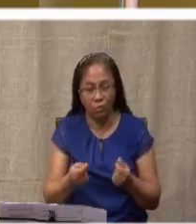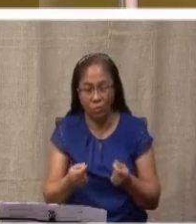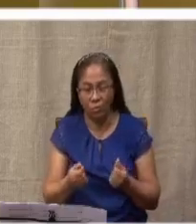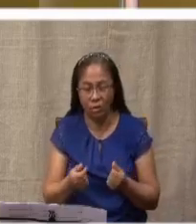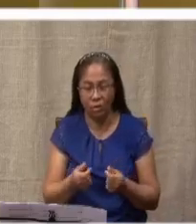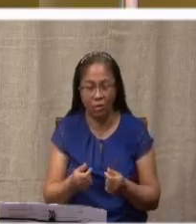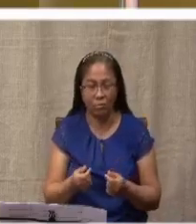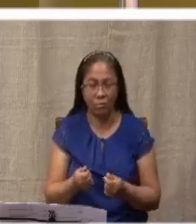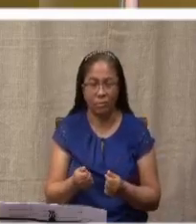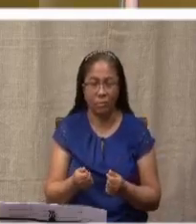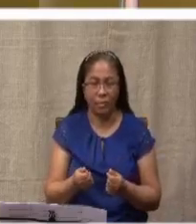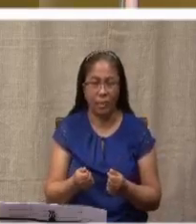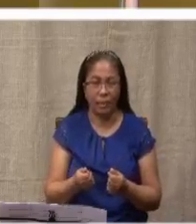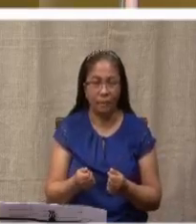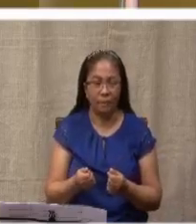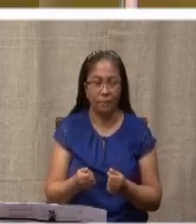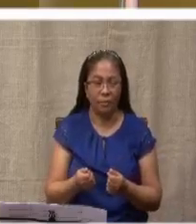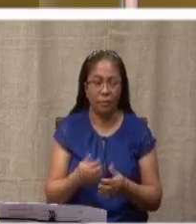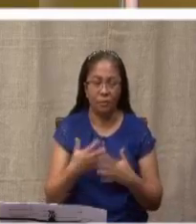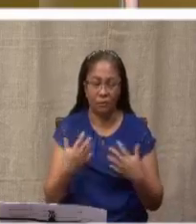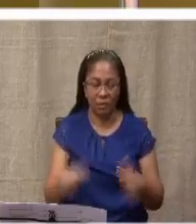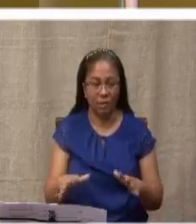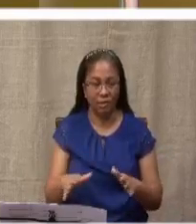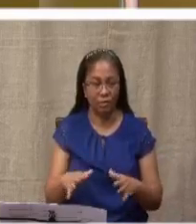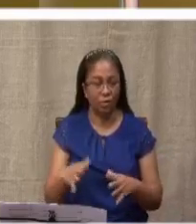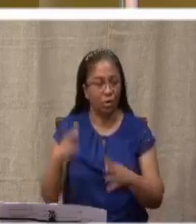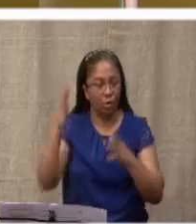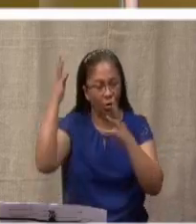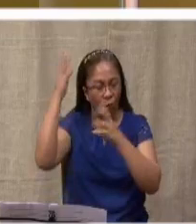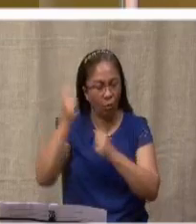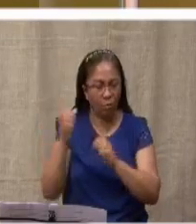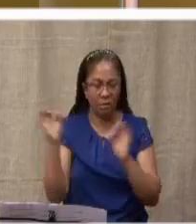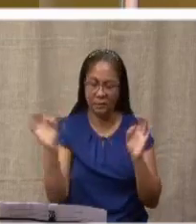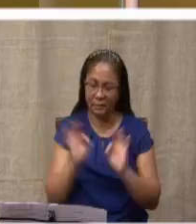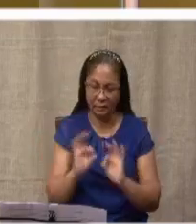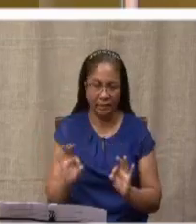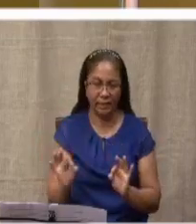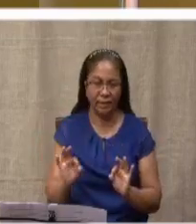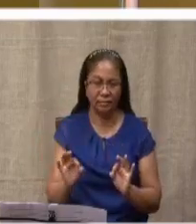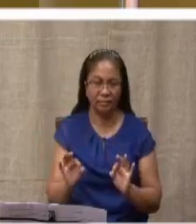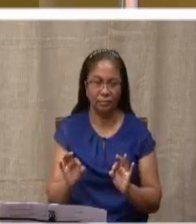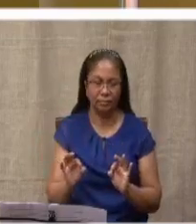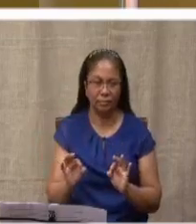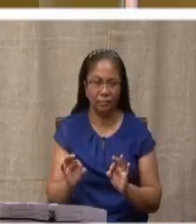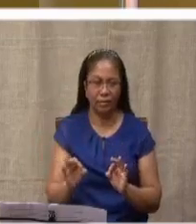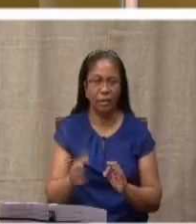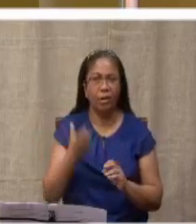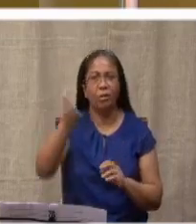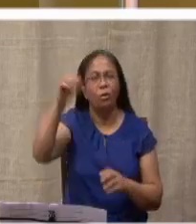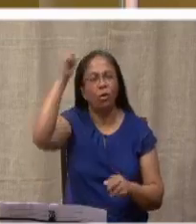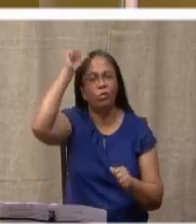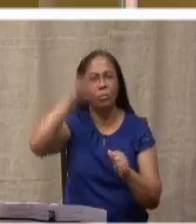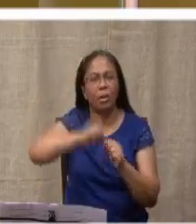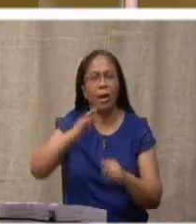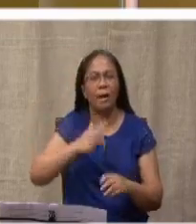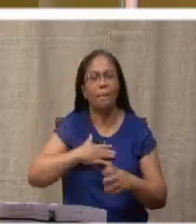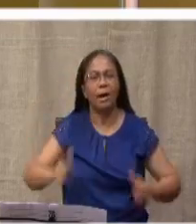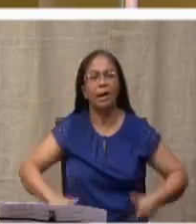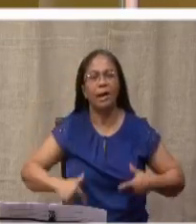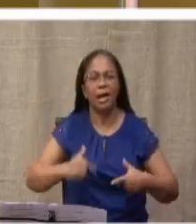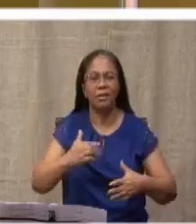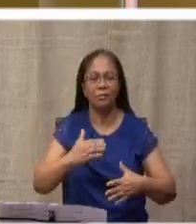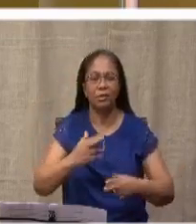passed and vanished leaving no hope behind remember that my life is but a